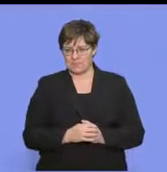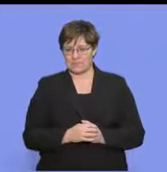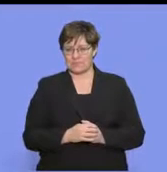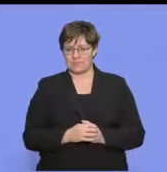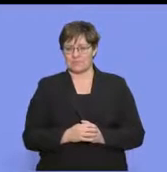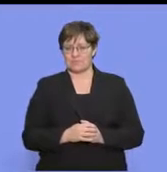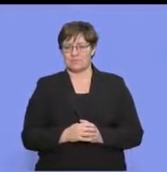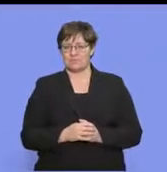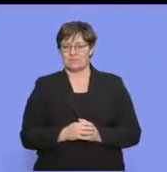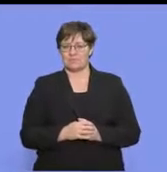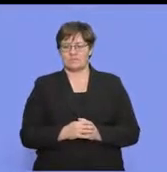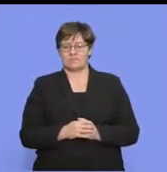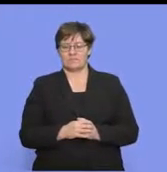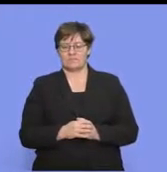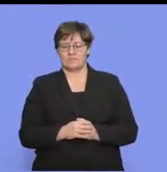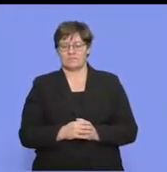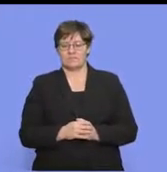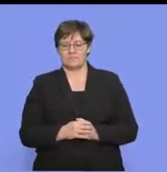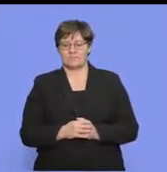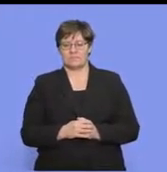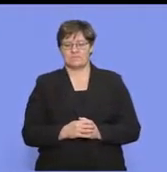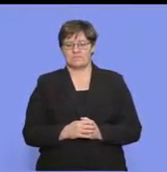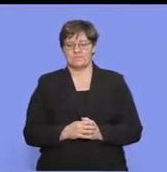Okay, so it's also one of the